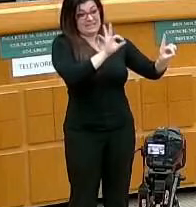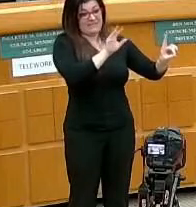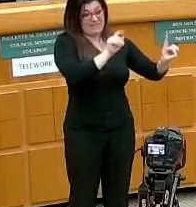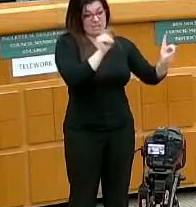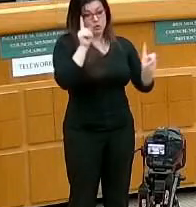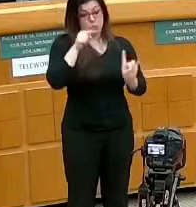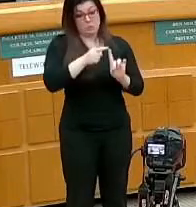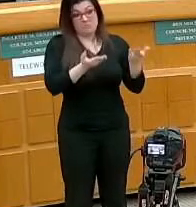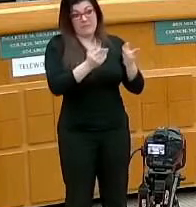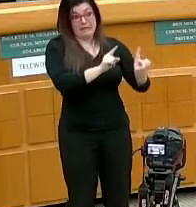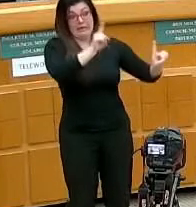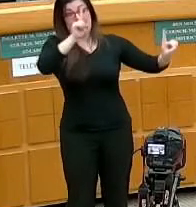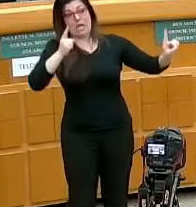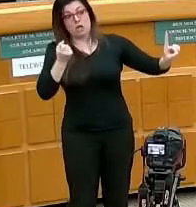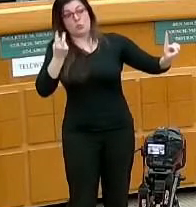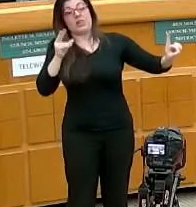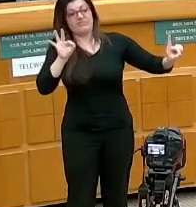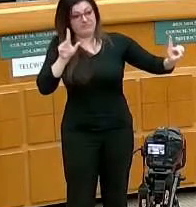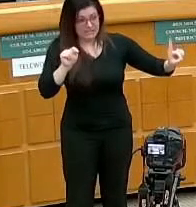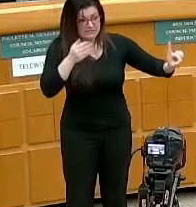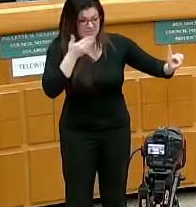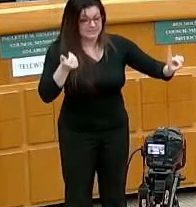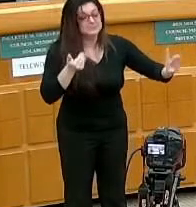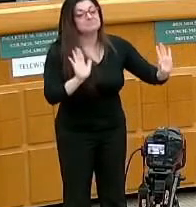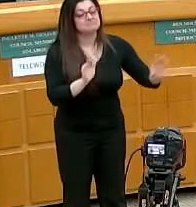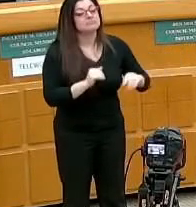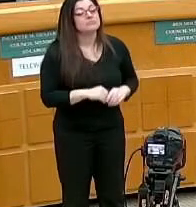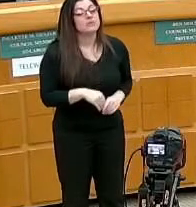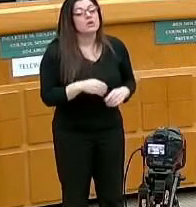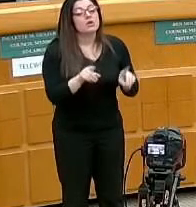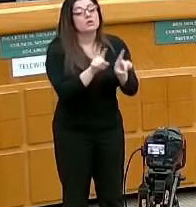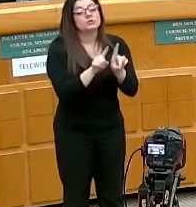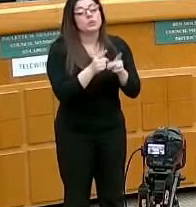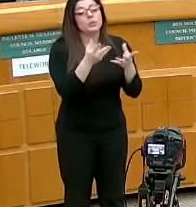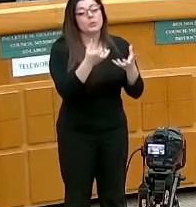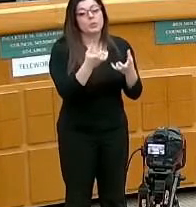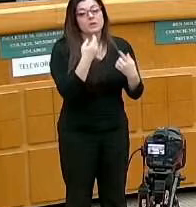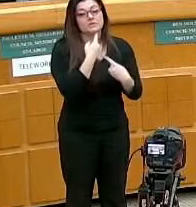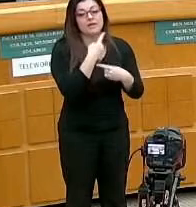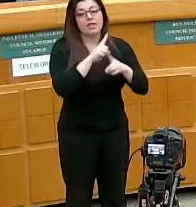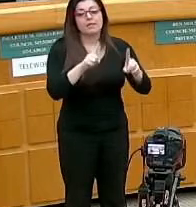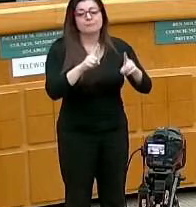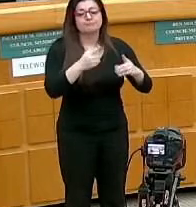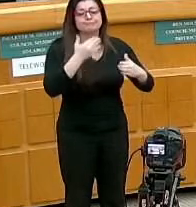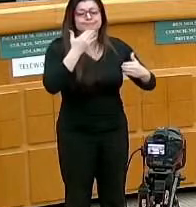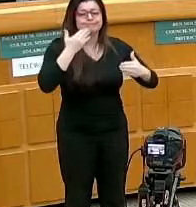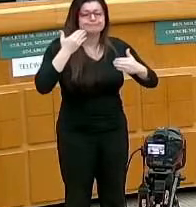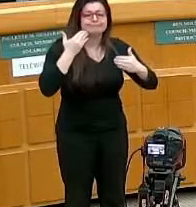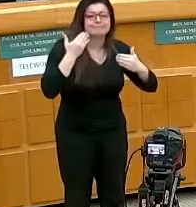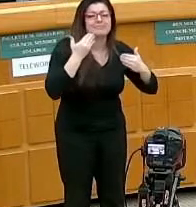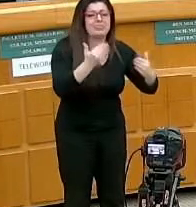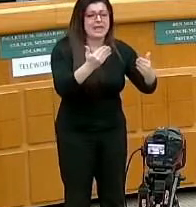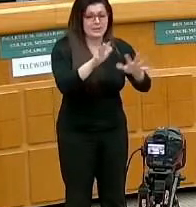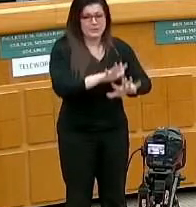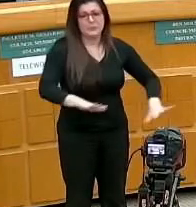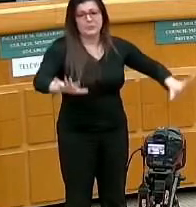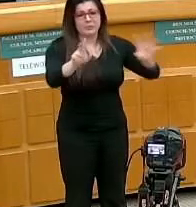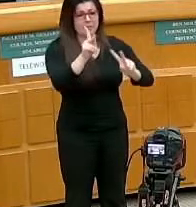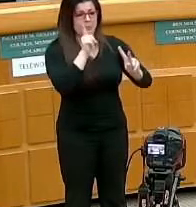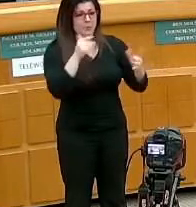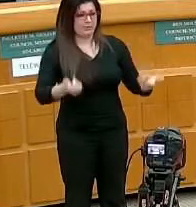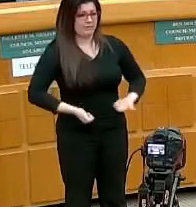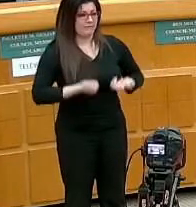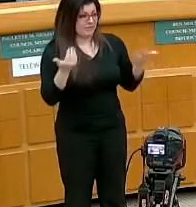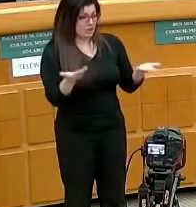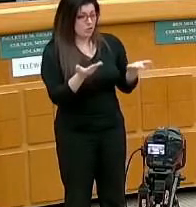person. And I wanted to take this opportunity to extend a sincere thank you to our residents and community in